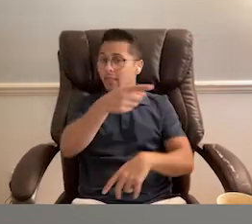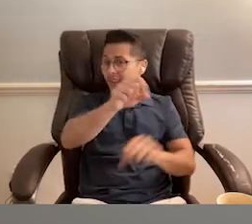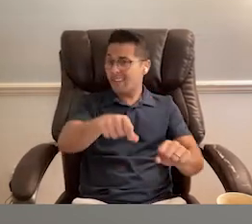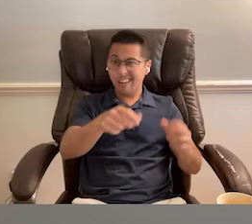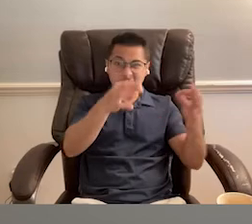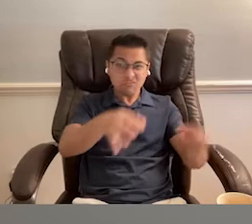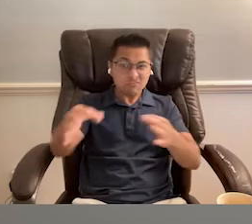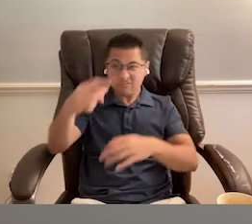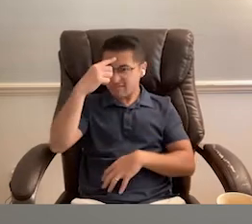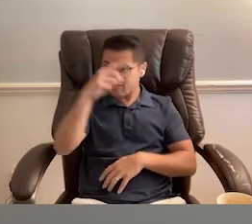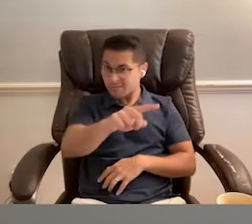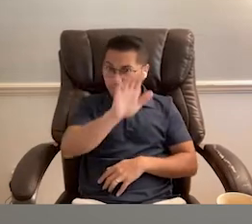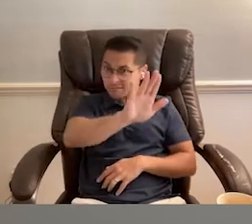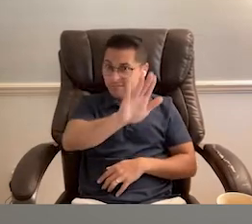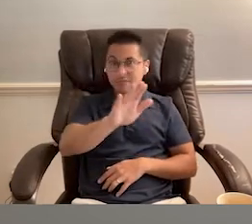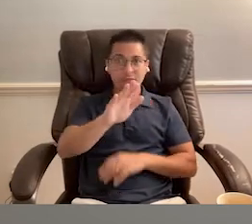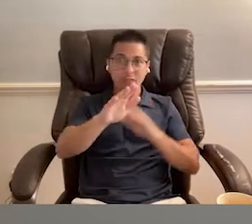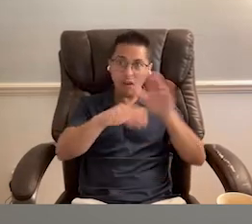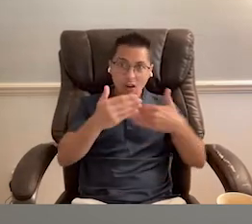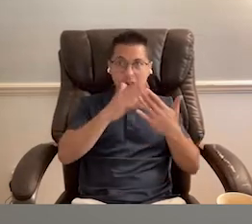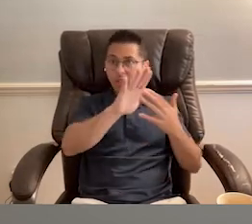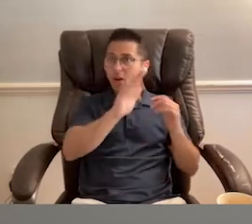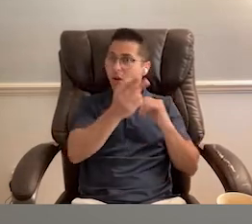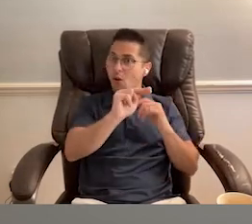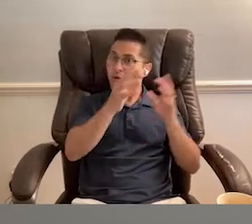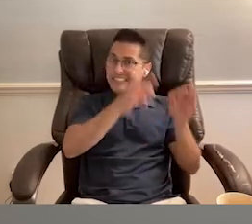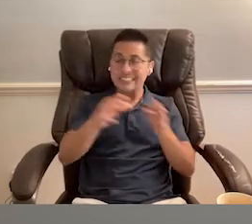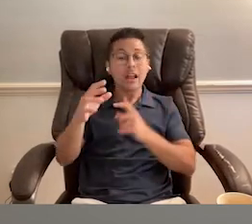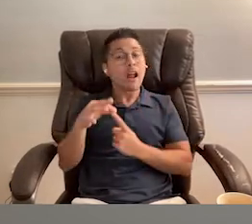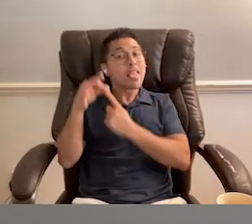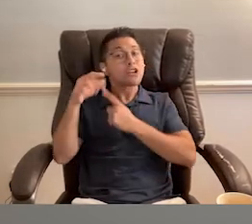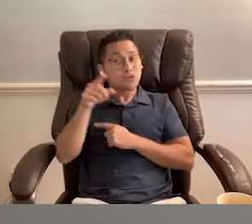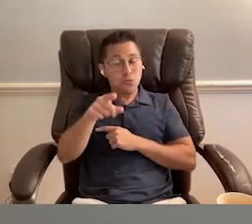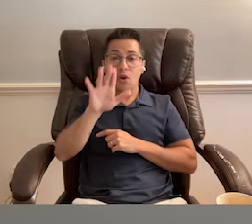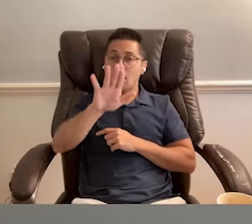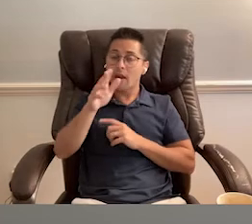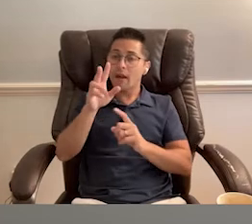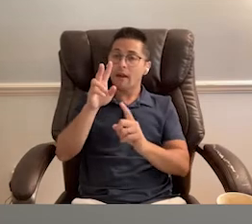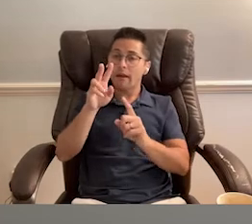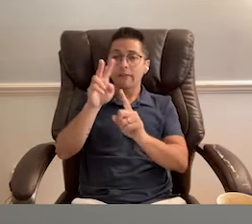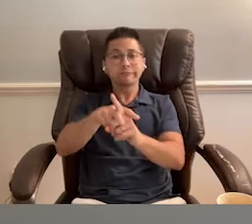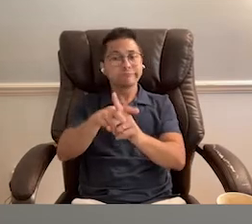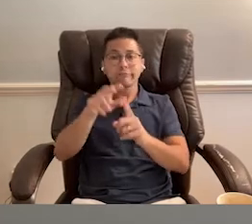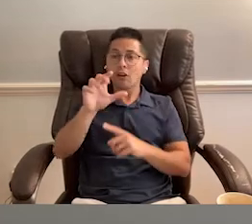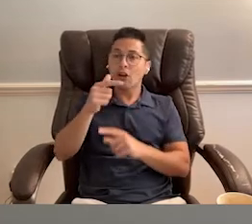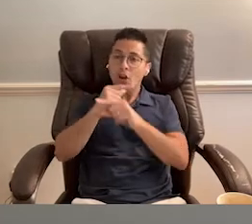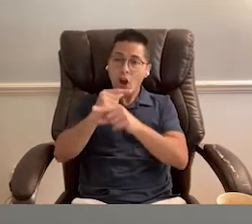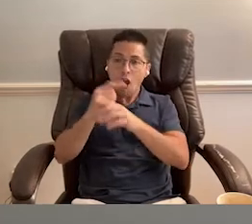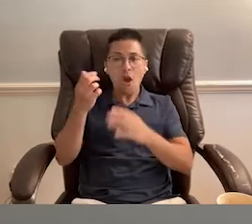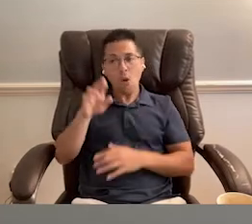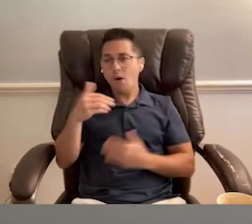own educational decisions, all their own decisions, unless you are their appointed and assigned guardian, unless you